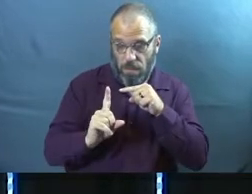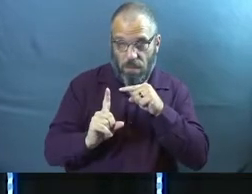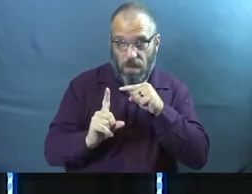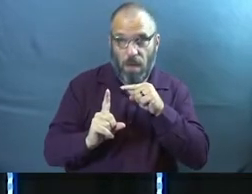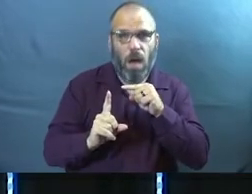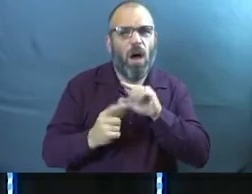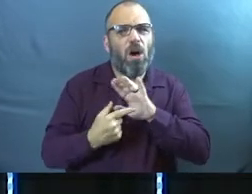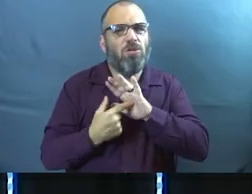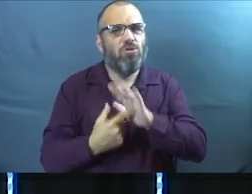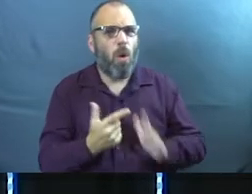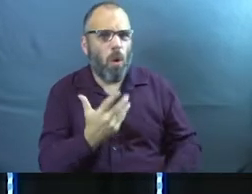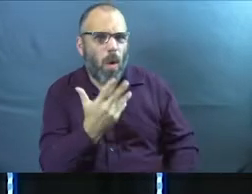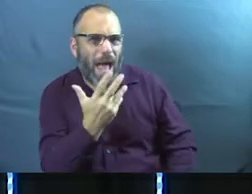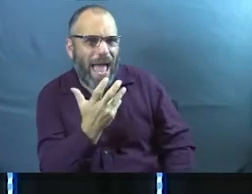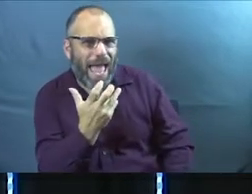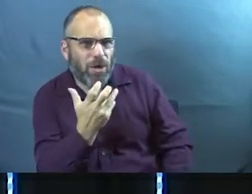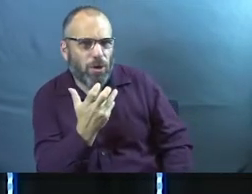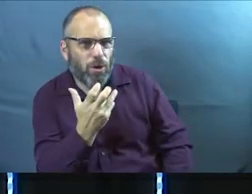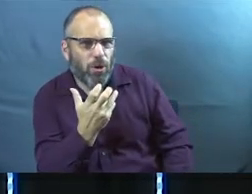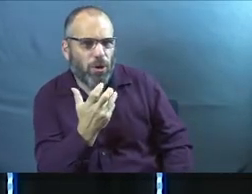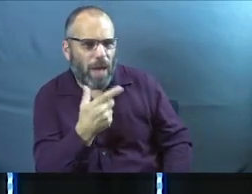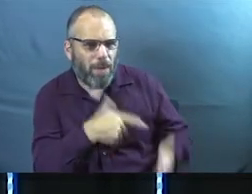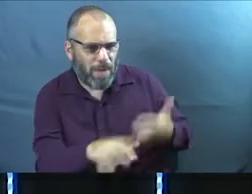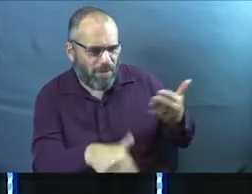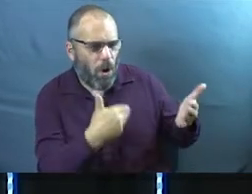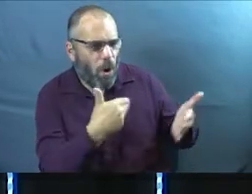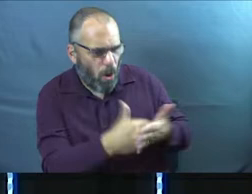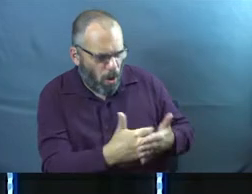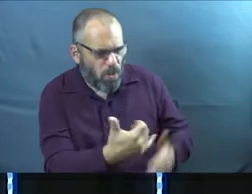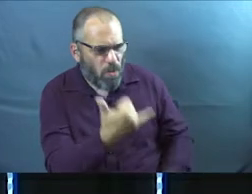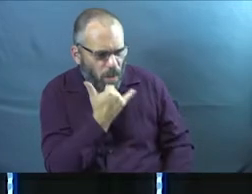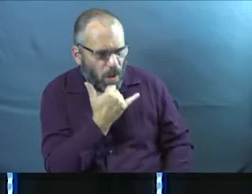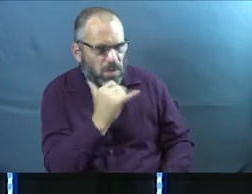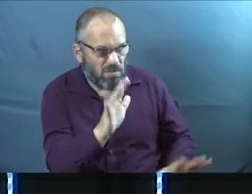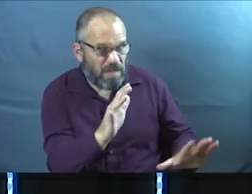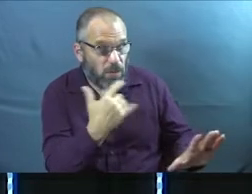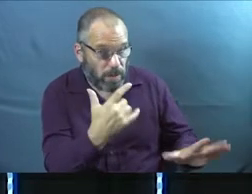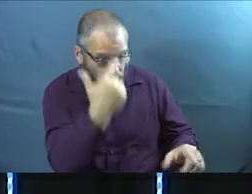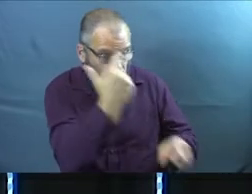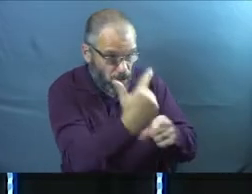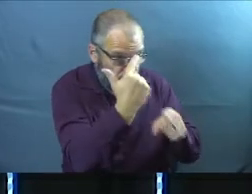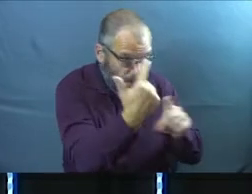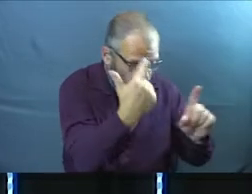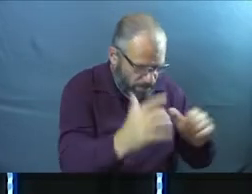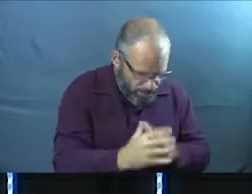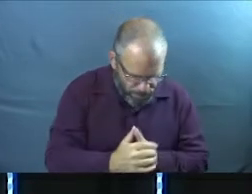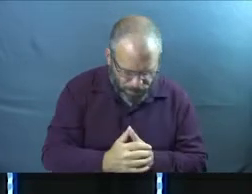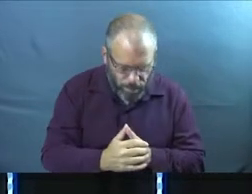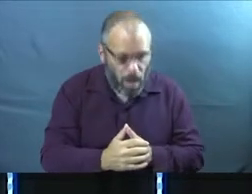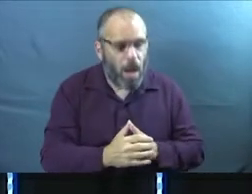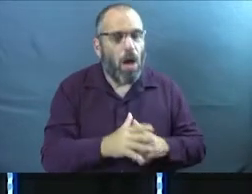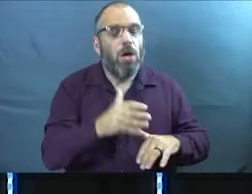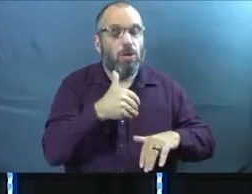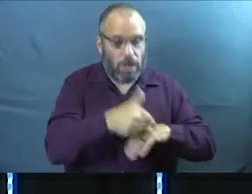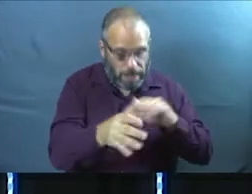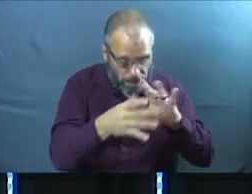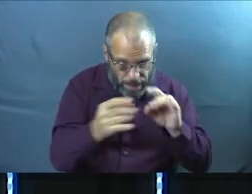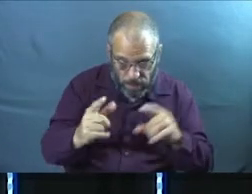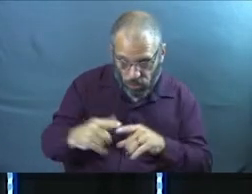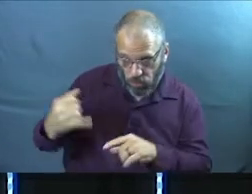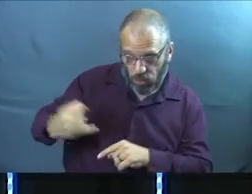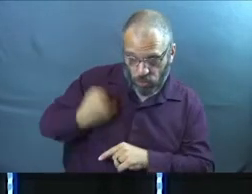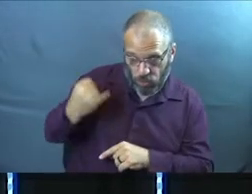will show his anger and pay us back for all the wrong that we did to him, they said. So they sent this message to